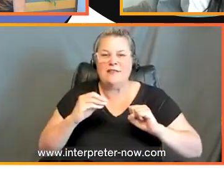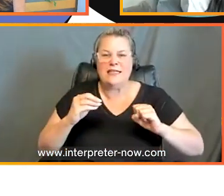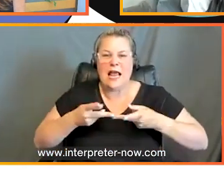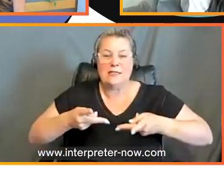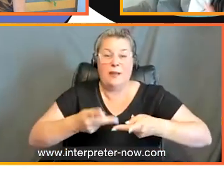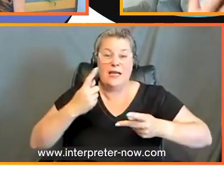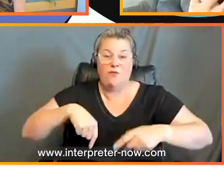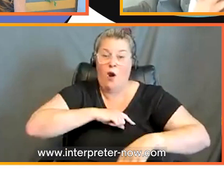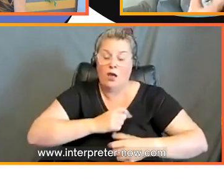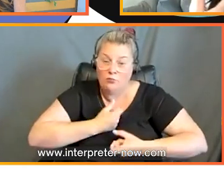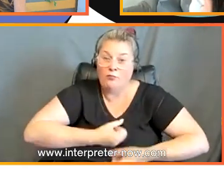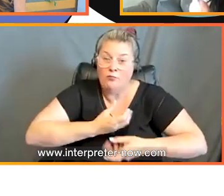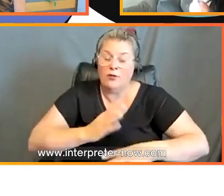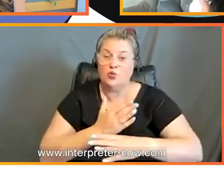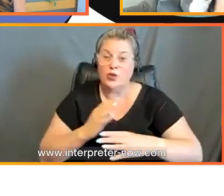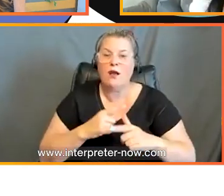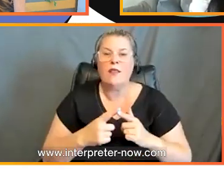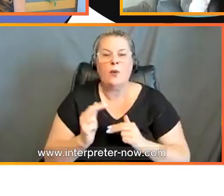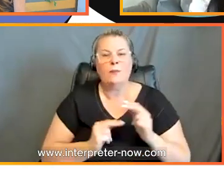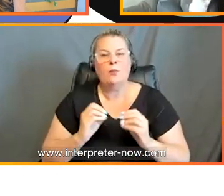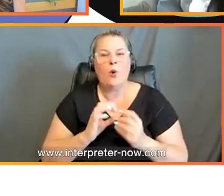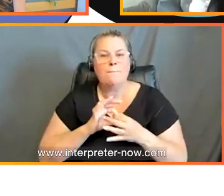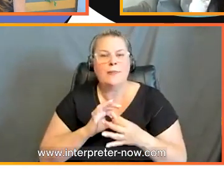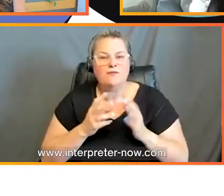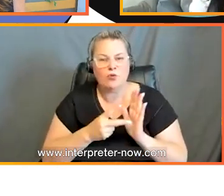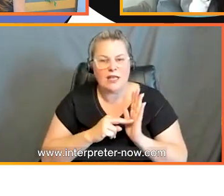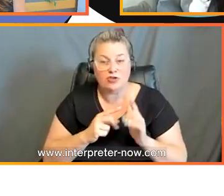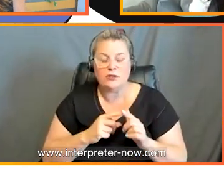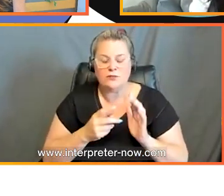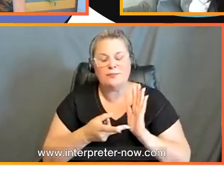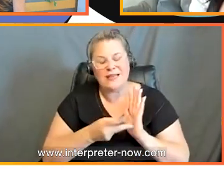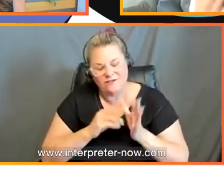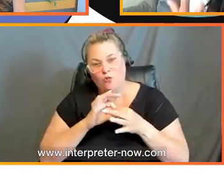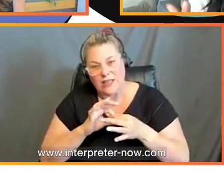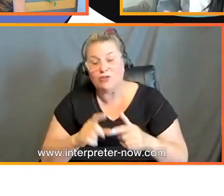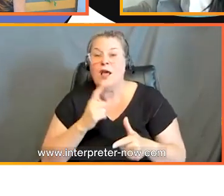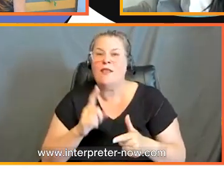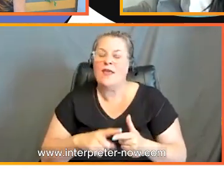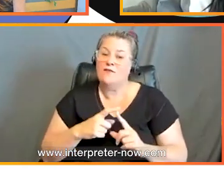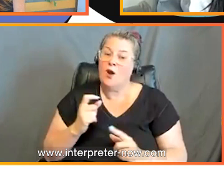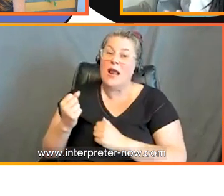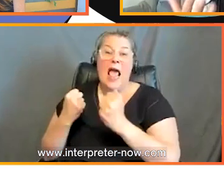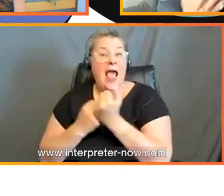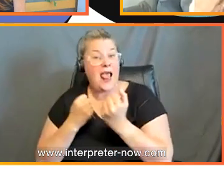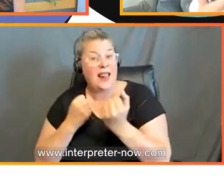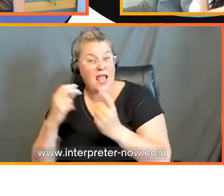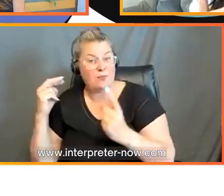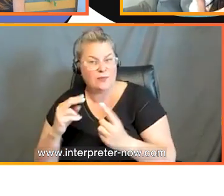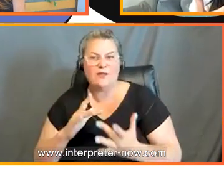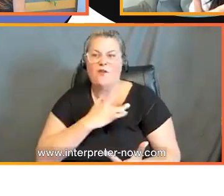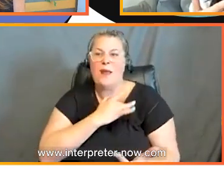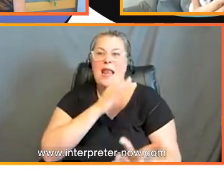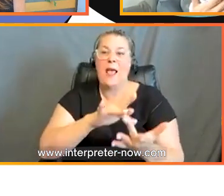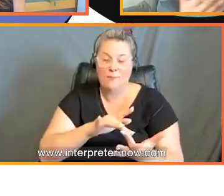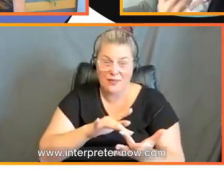safety and space for us to share. We build more meaningful relationships. And then from a leadership perspective, from an